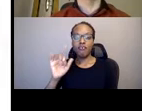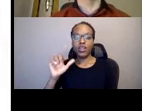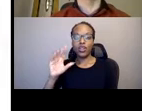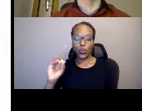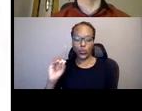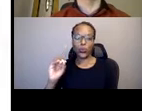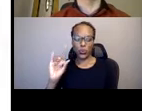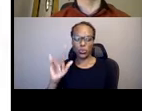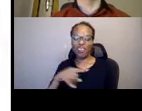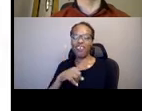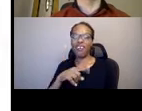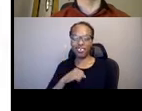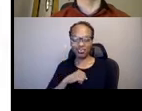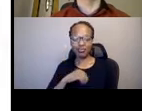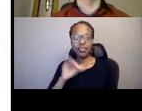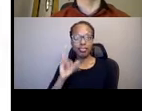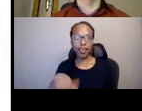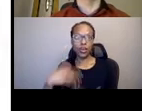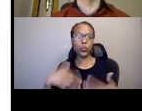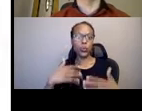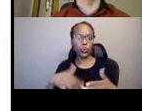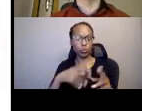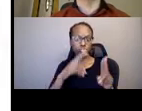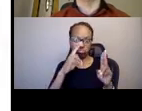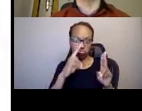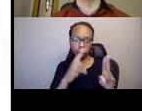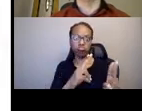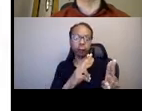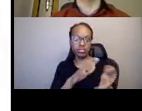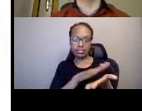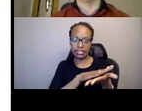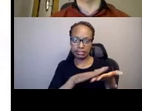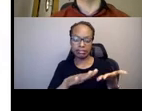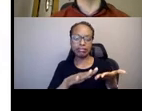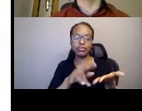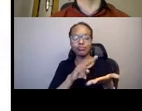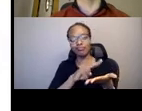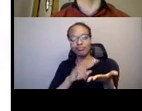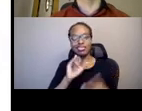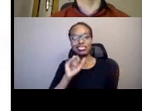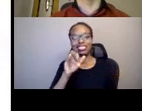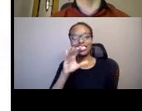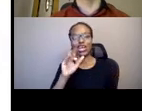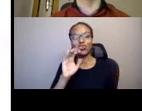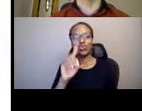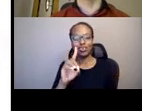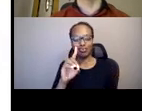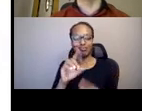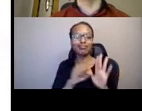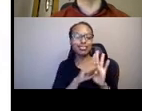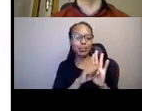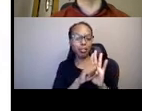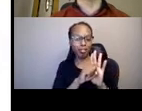the water buffalo is a sacred symbol in the Indian tradition. So this year is full